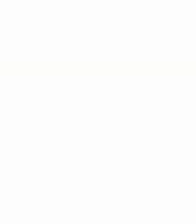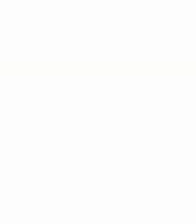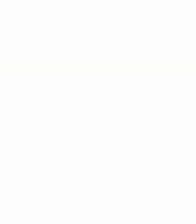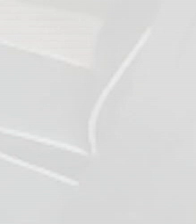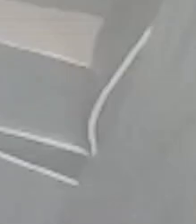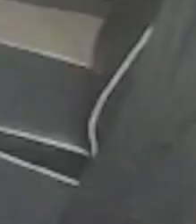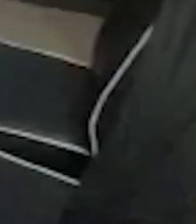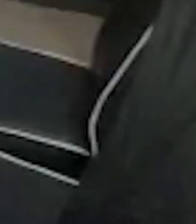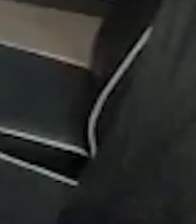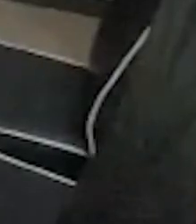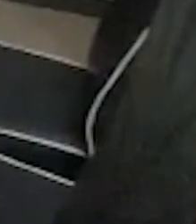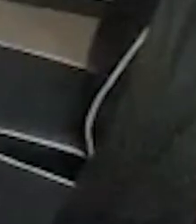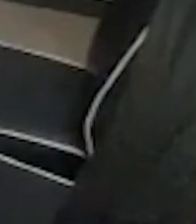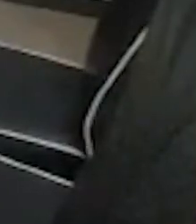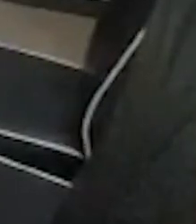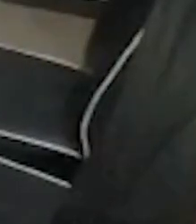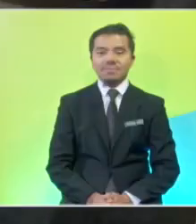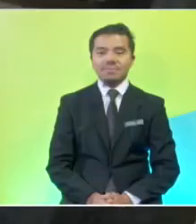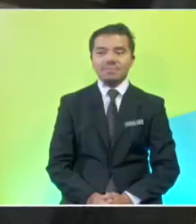eduwebtvkpm.